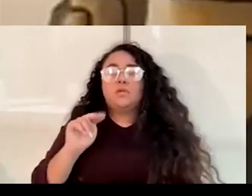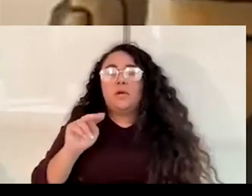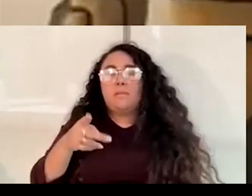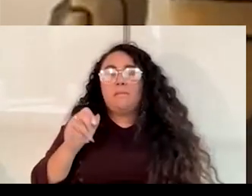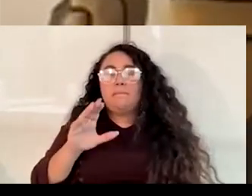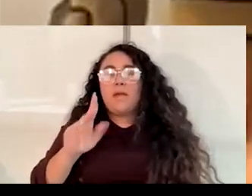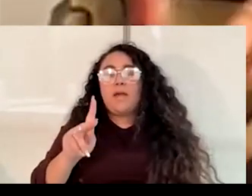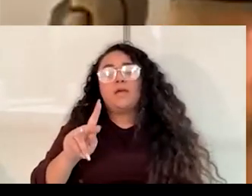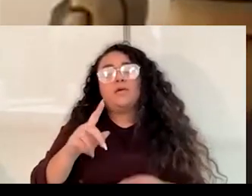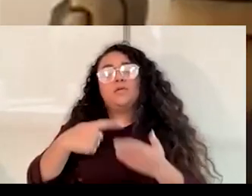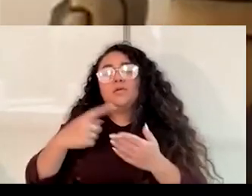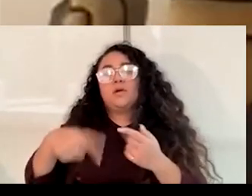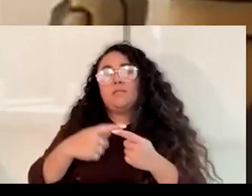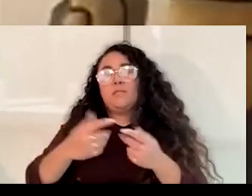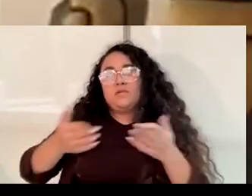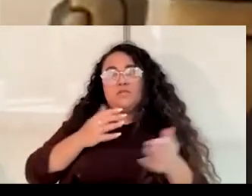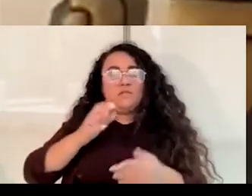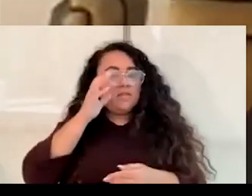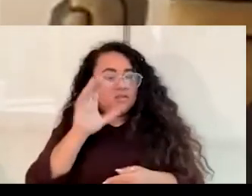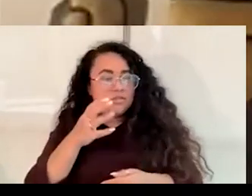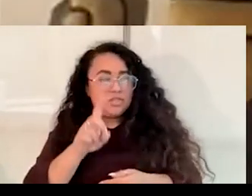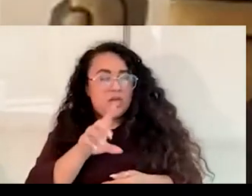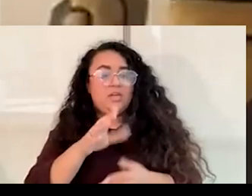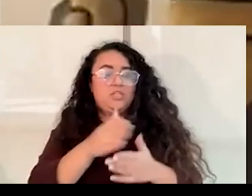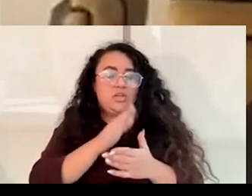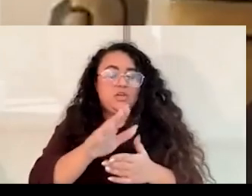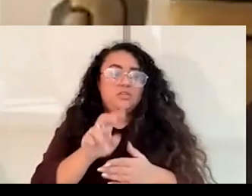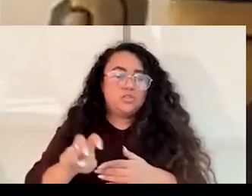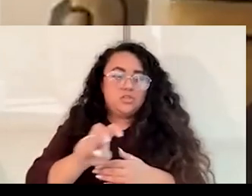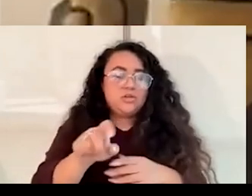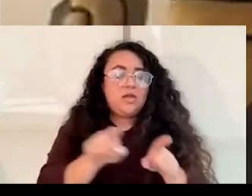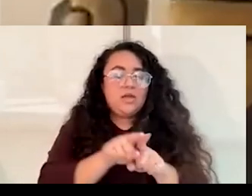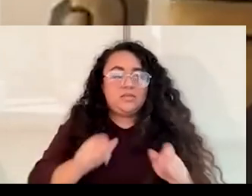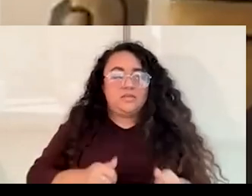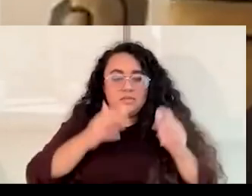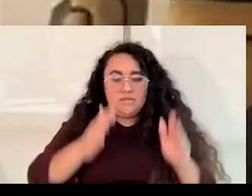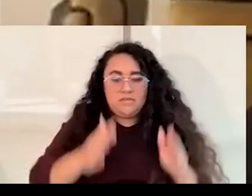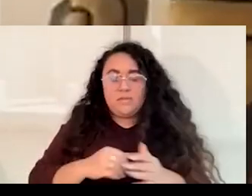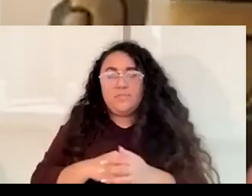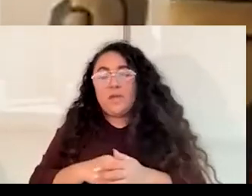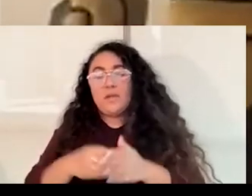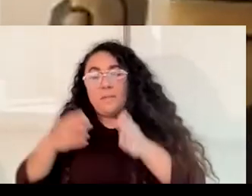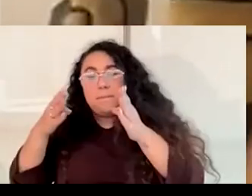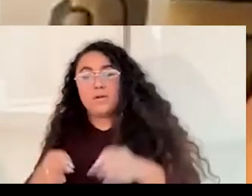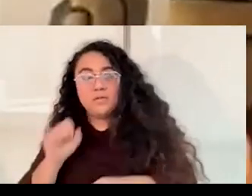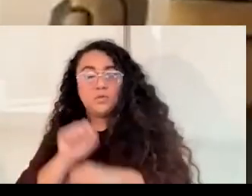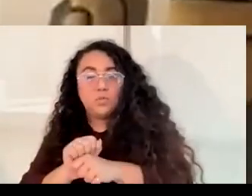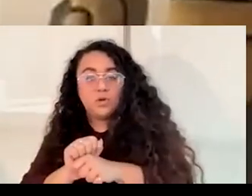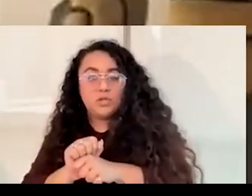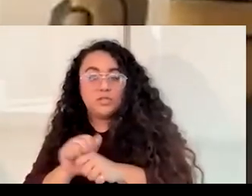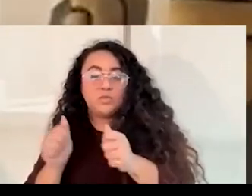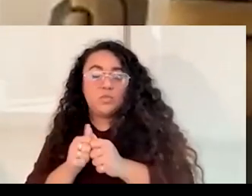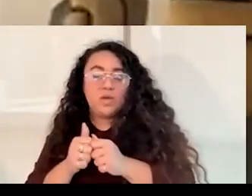about services, literally listen to Chad share his journey as a survivor. And then as a person who works alongside troubled